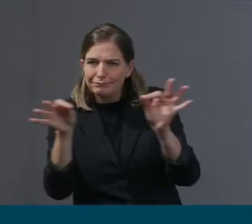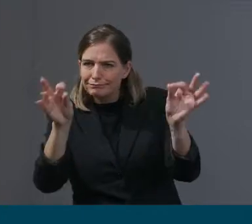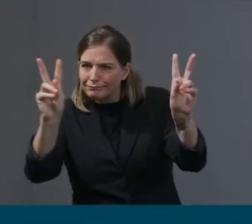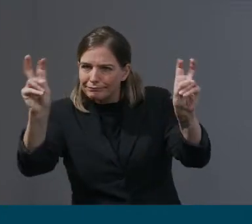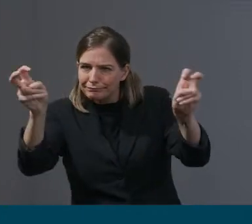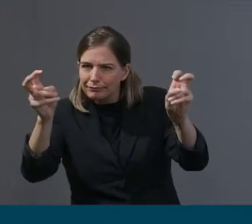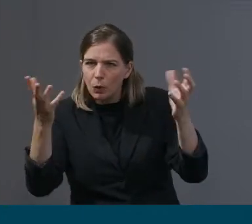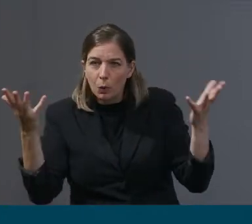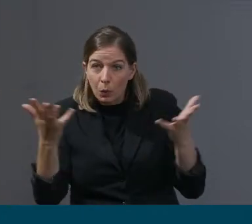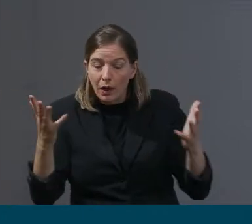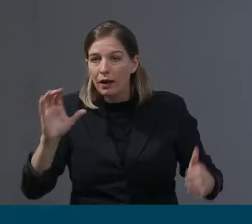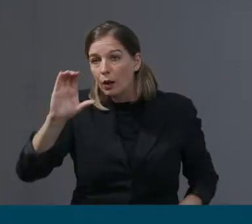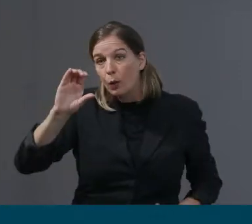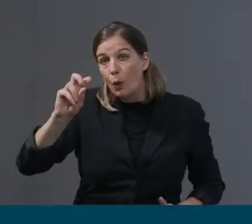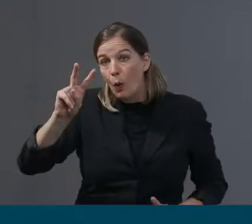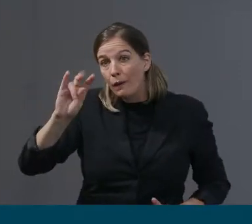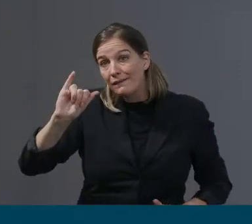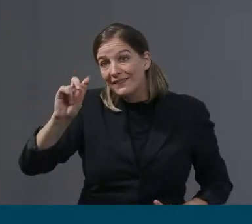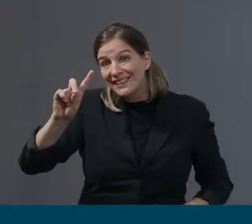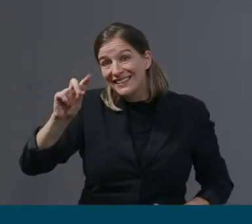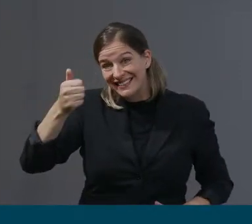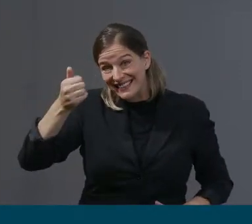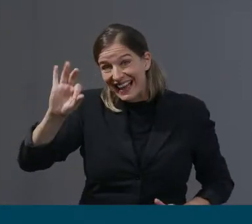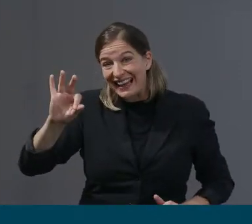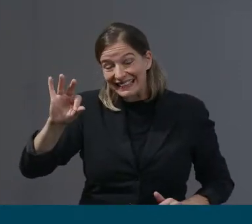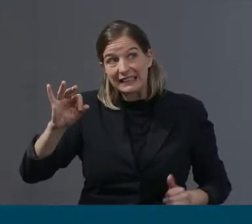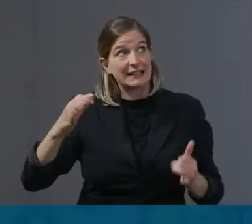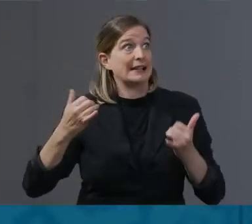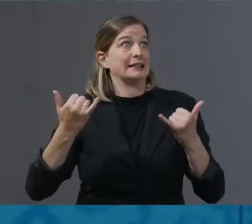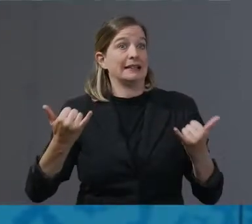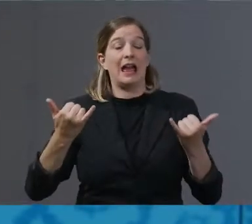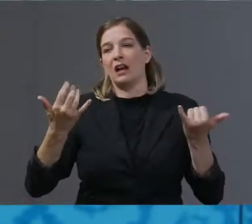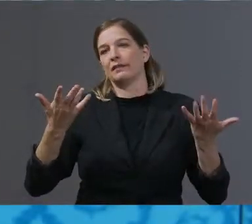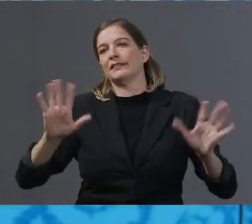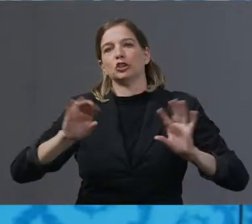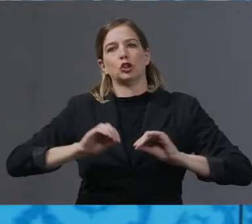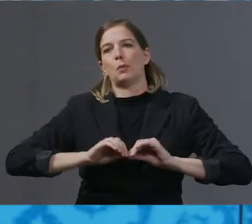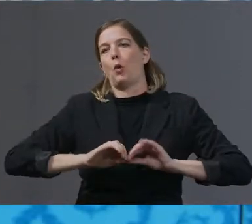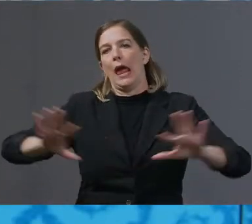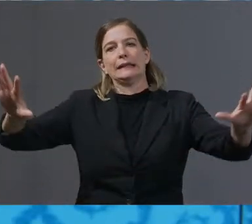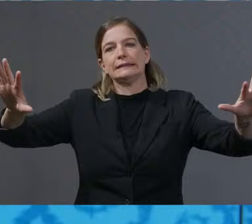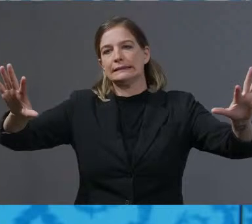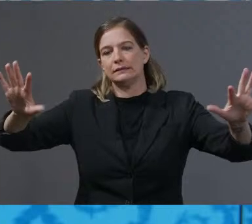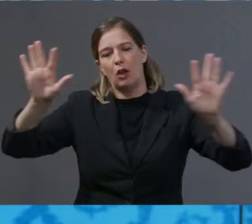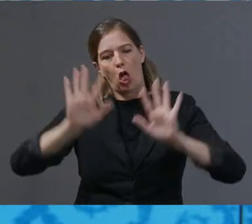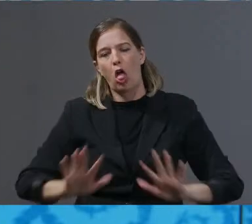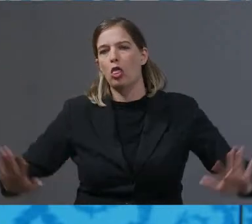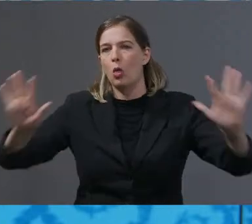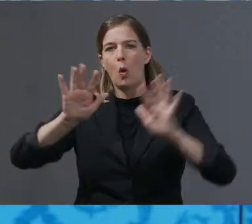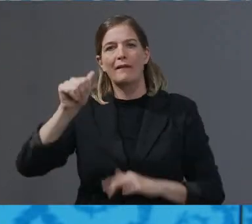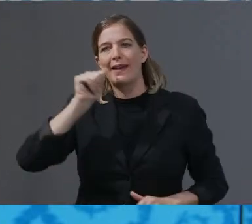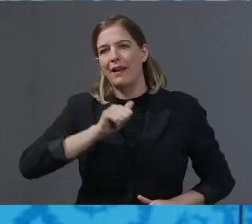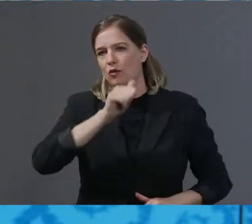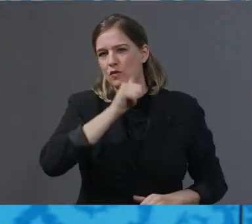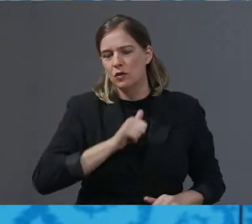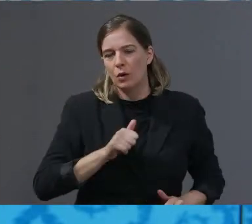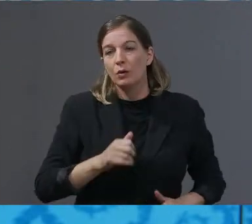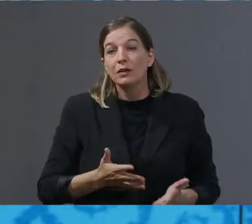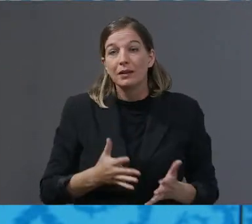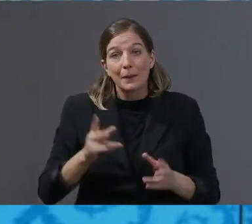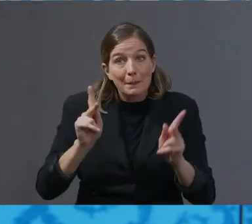that COVID-19 is widespread in the state of Arizona, and Arizonans must